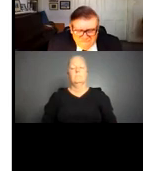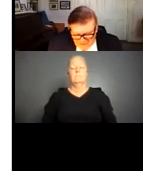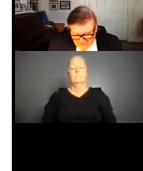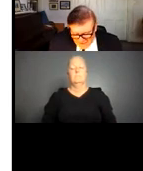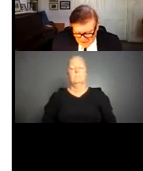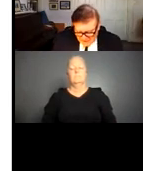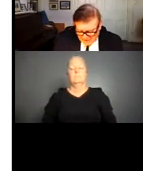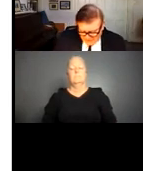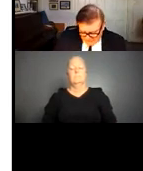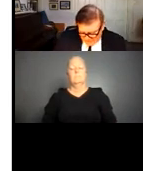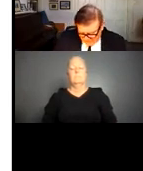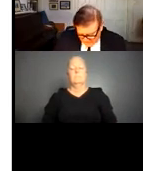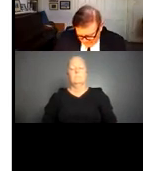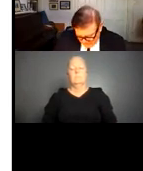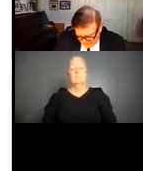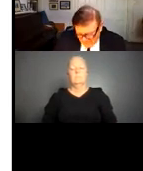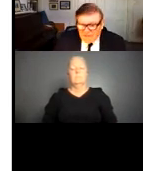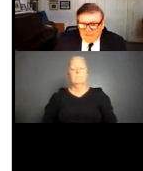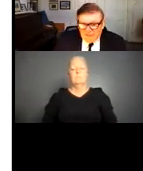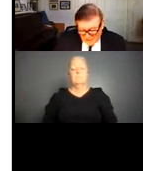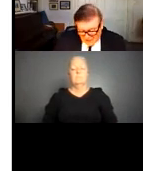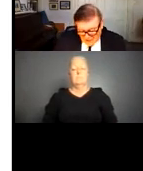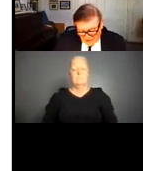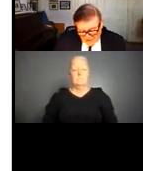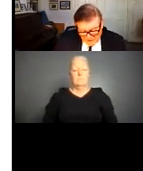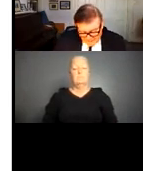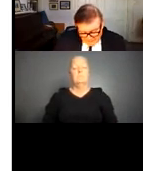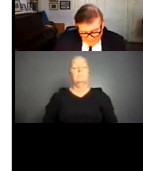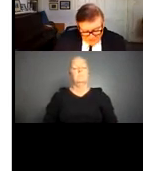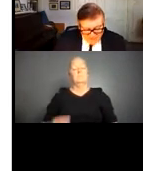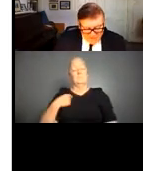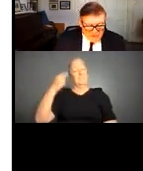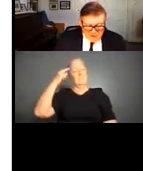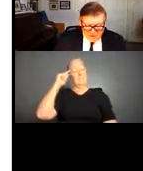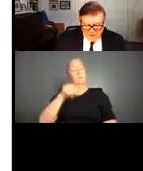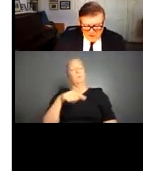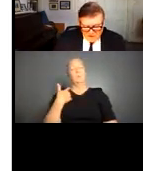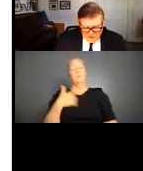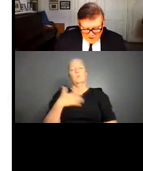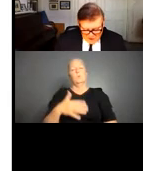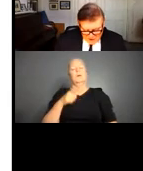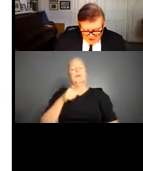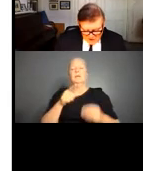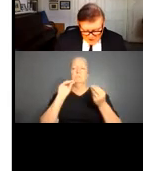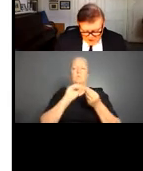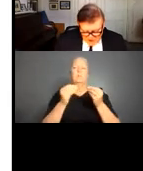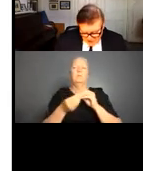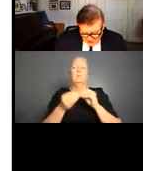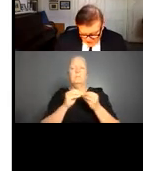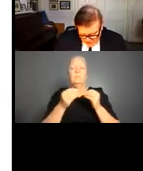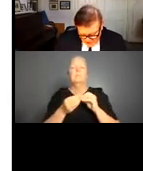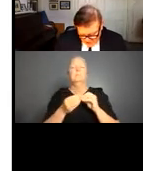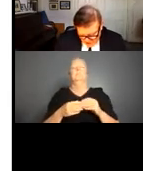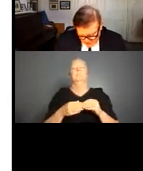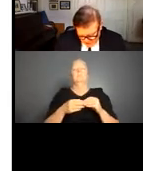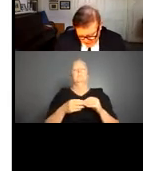I think still it's a very problematic position, because most countries in terms of their legislation, they have not adopted the